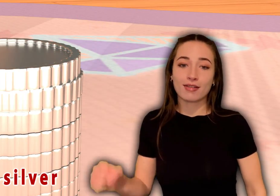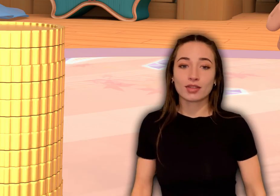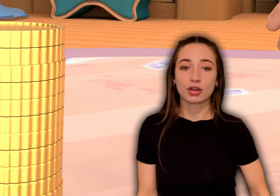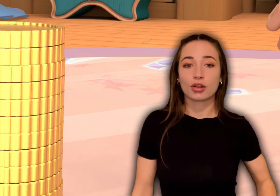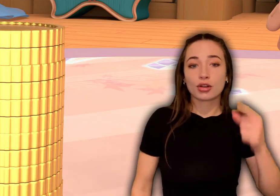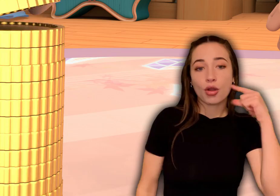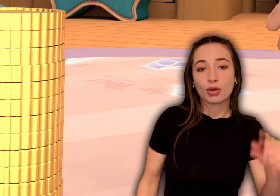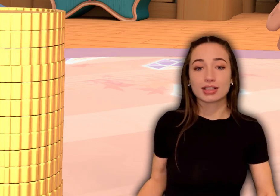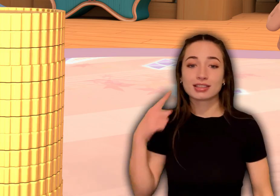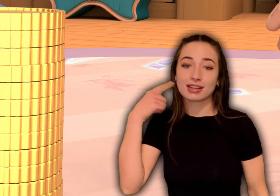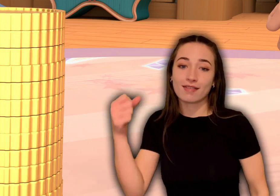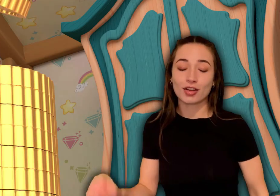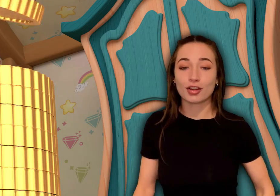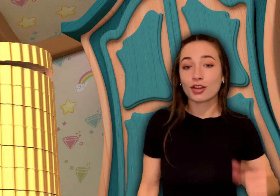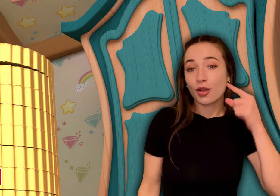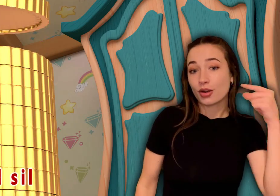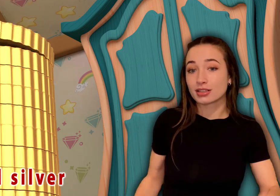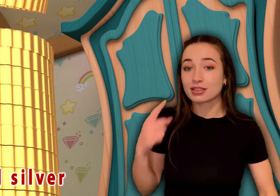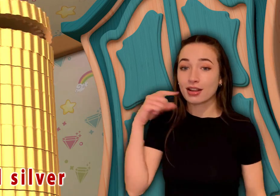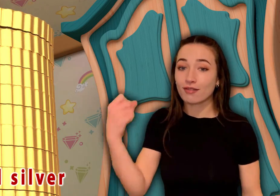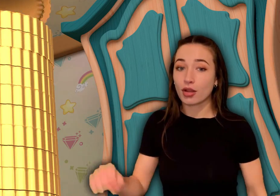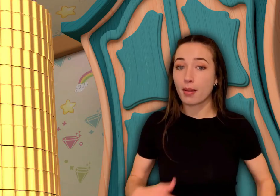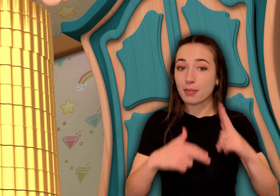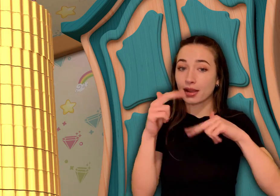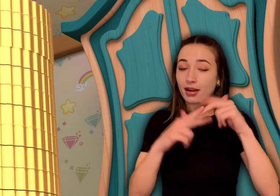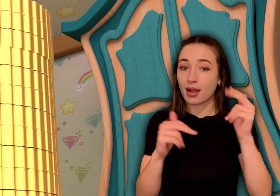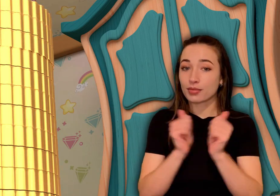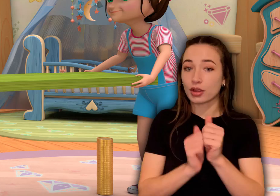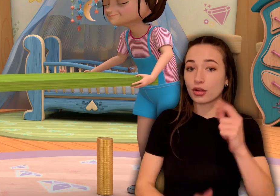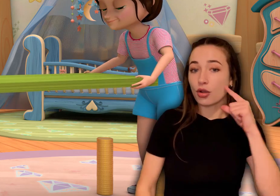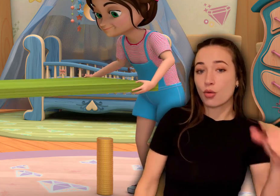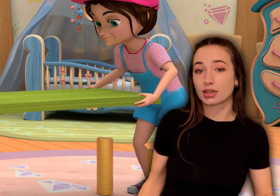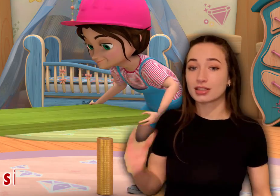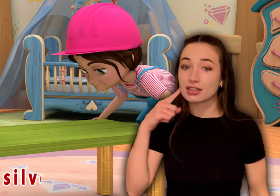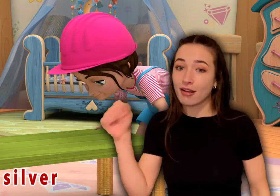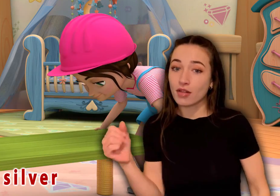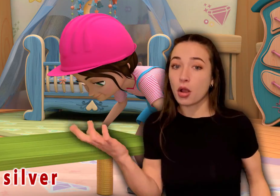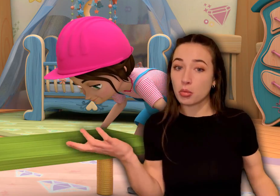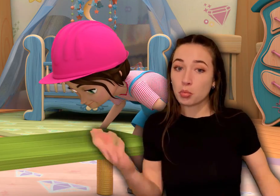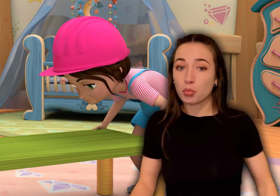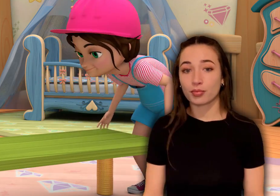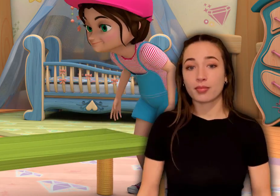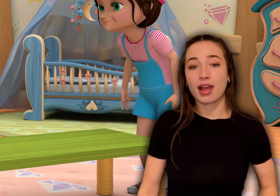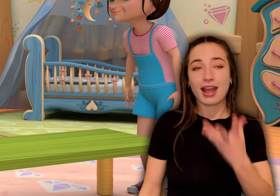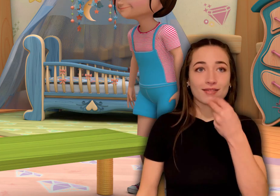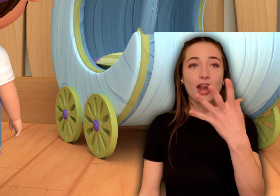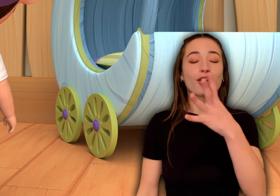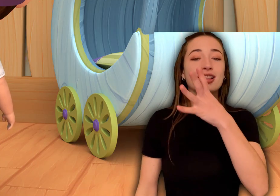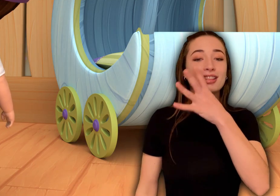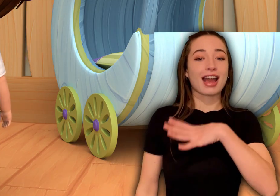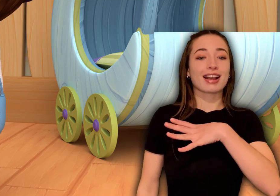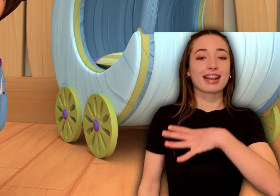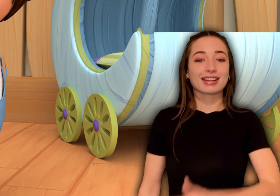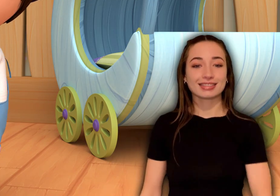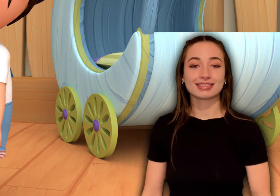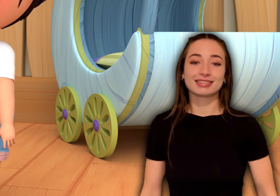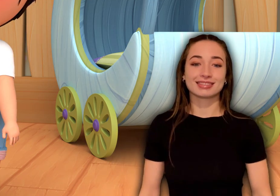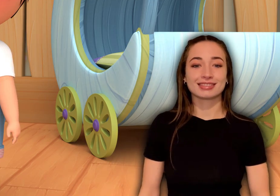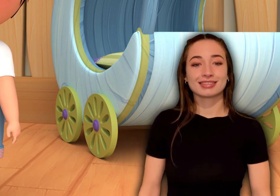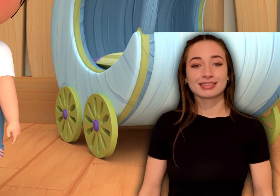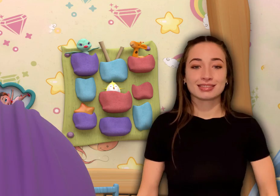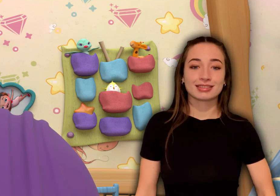gold and silver gold and silver gold and silver build it up with gold and silver My Fair